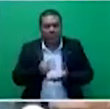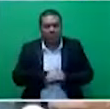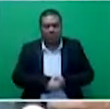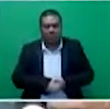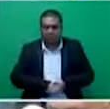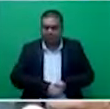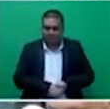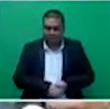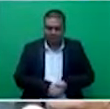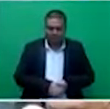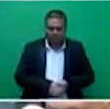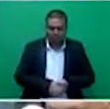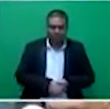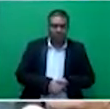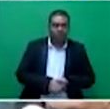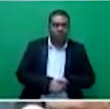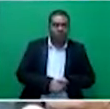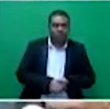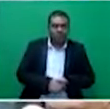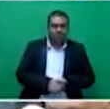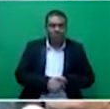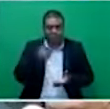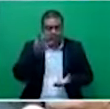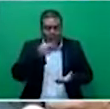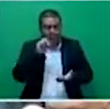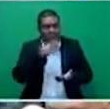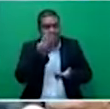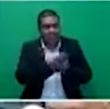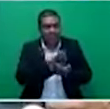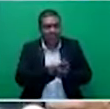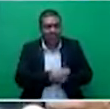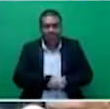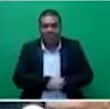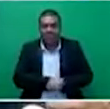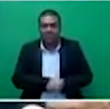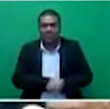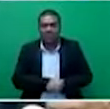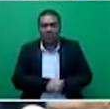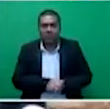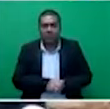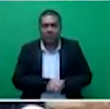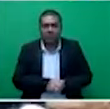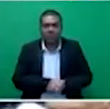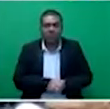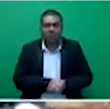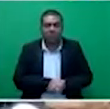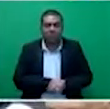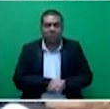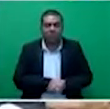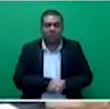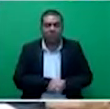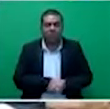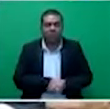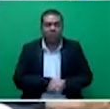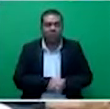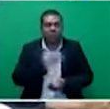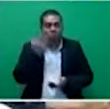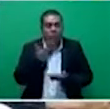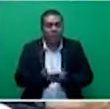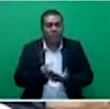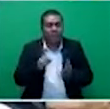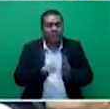vociferous statement on FNPF, and I'll need to get the facts here. So, Mr. Speaker, sir, Honourable Chale